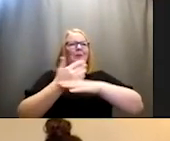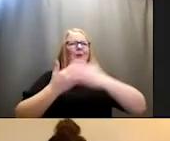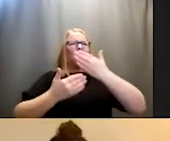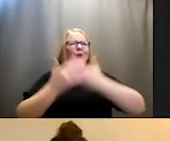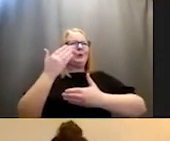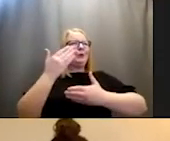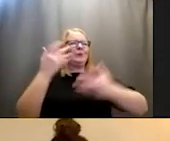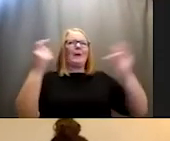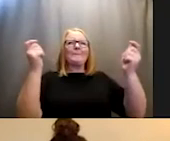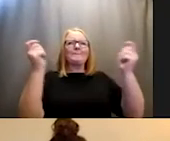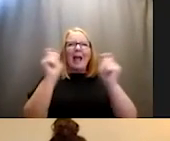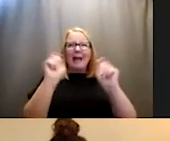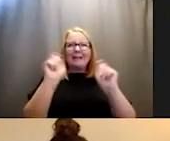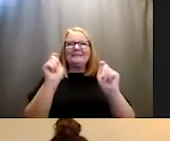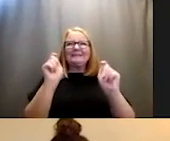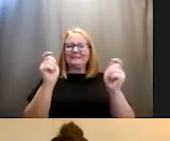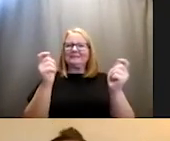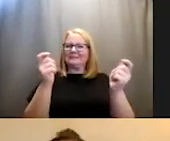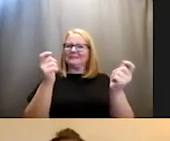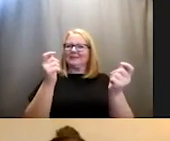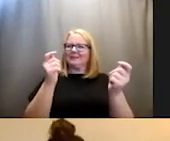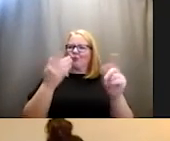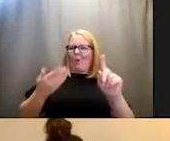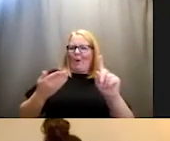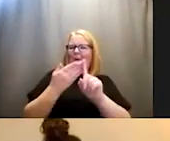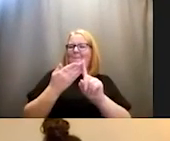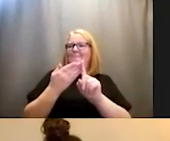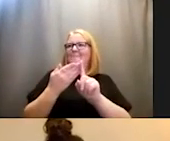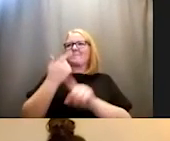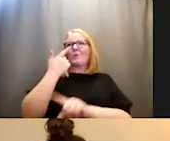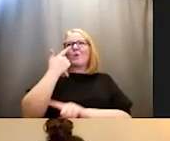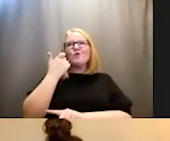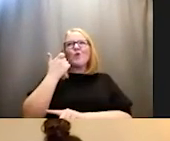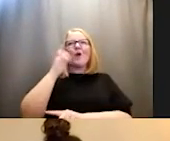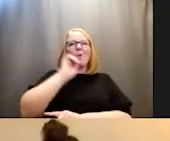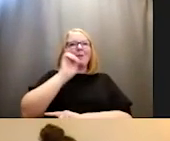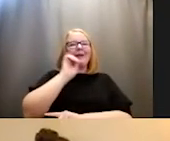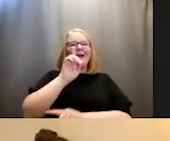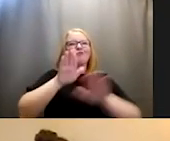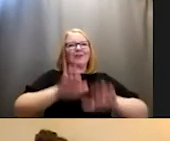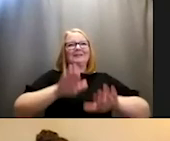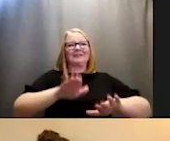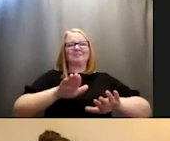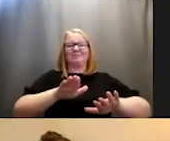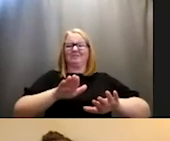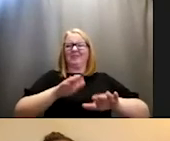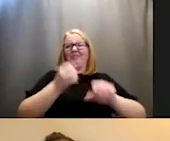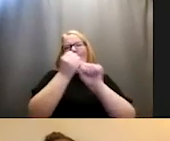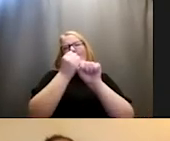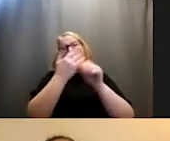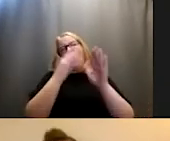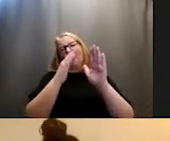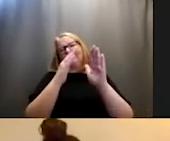new magazines that were aimed at the younger British audience. So you have, as well as the glossy magazines like